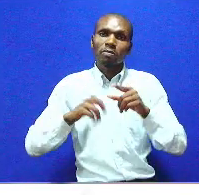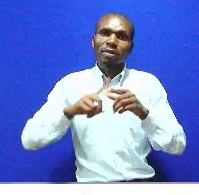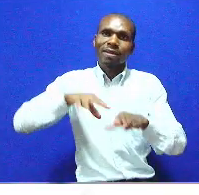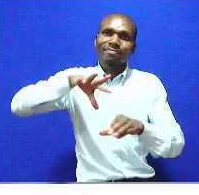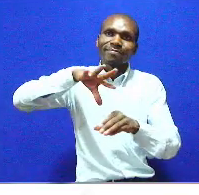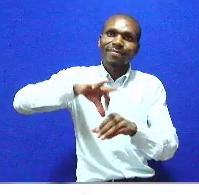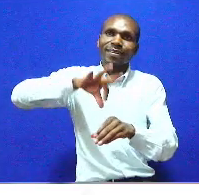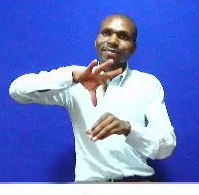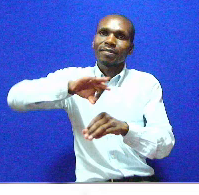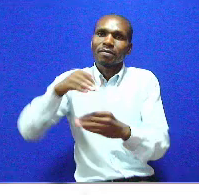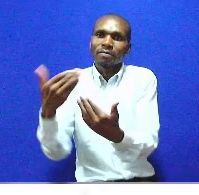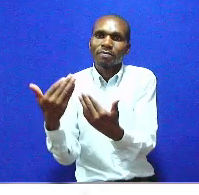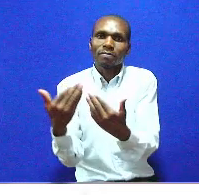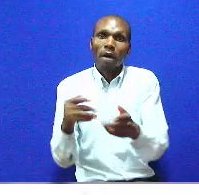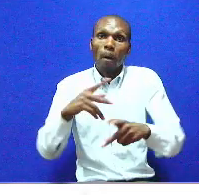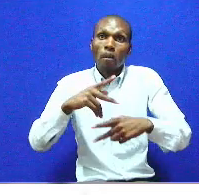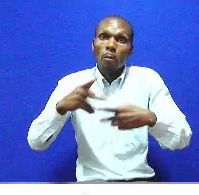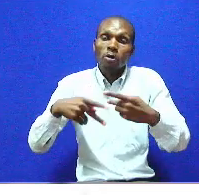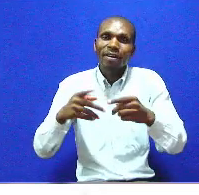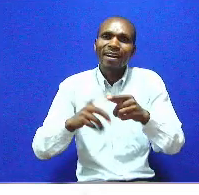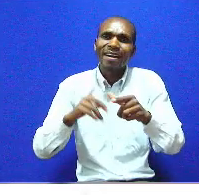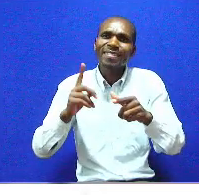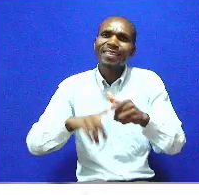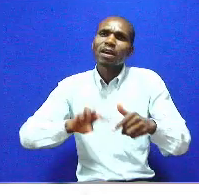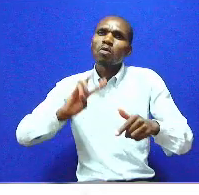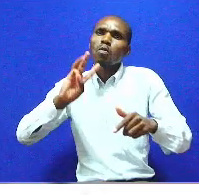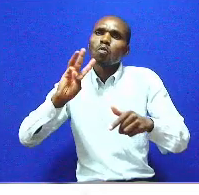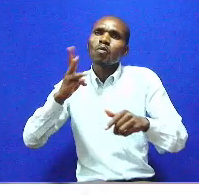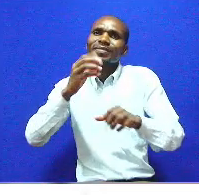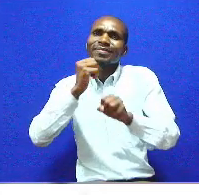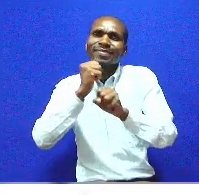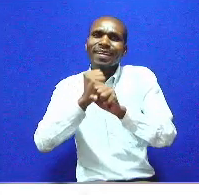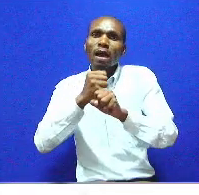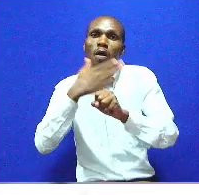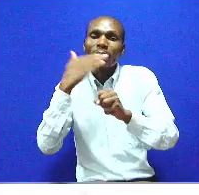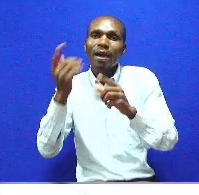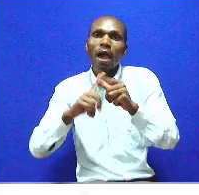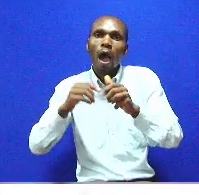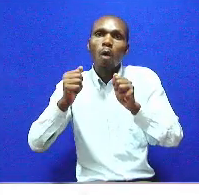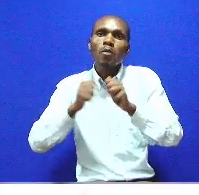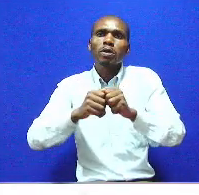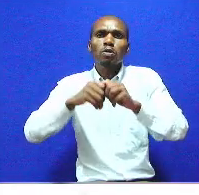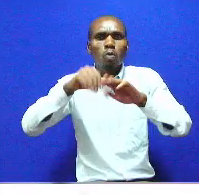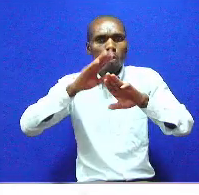placement exercise was strictly guided by the principles of merit,